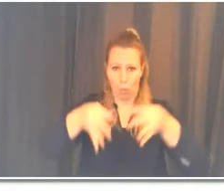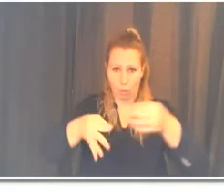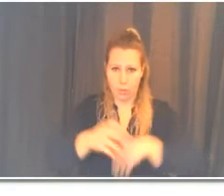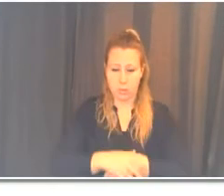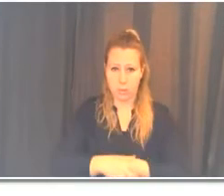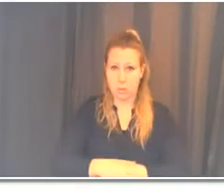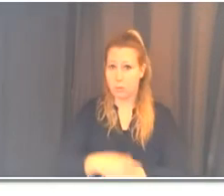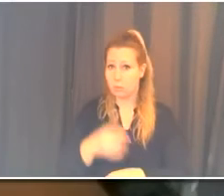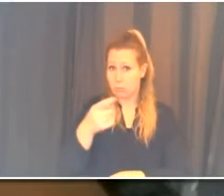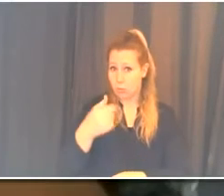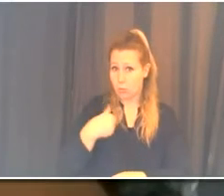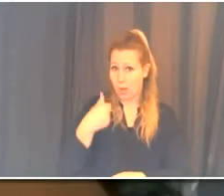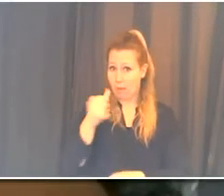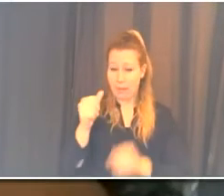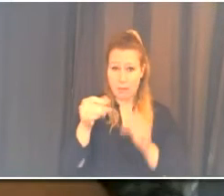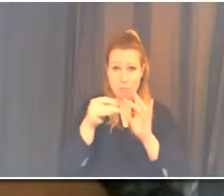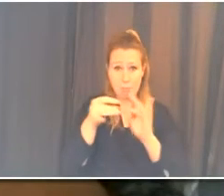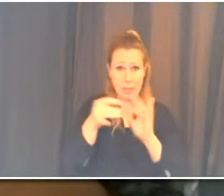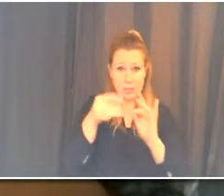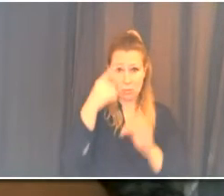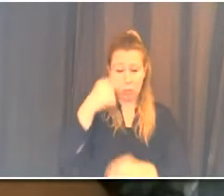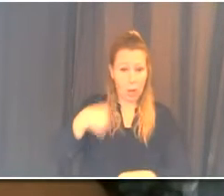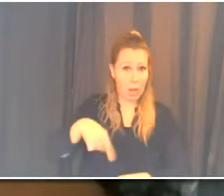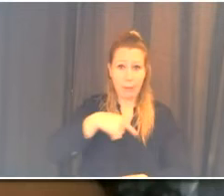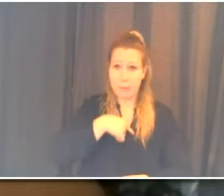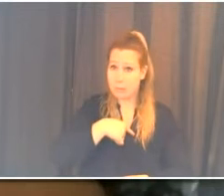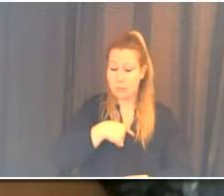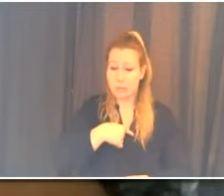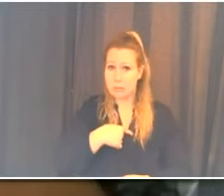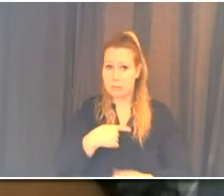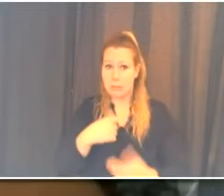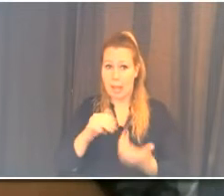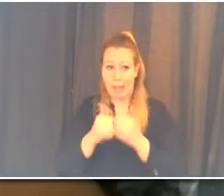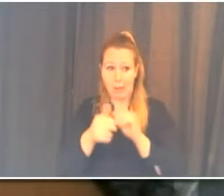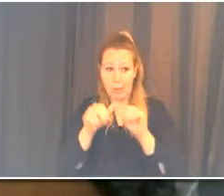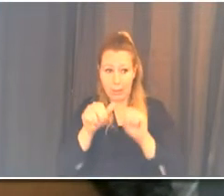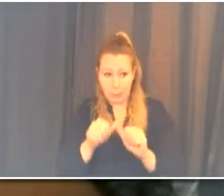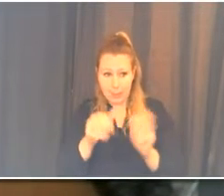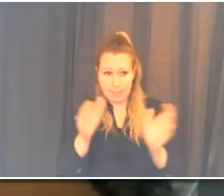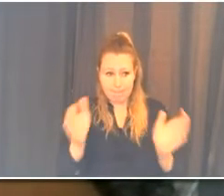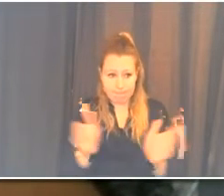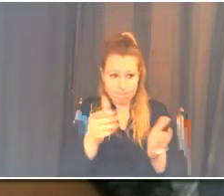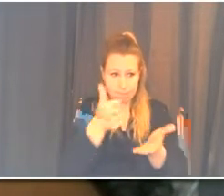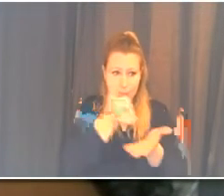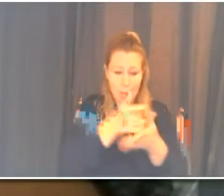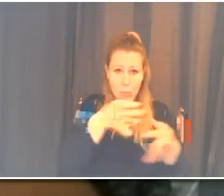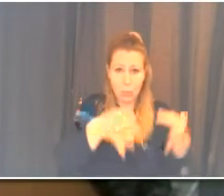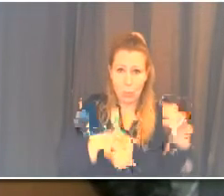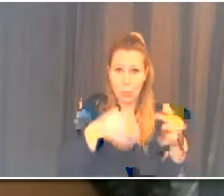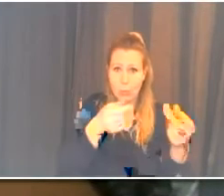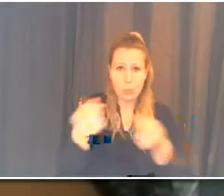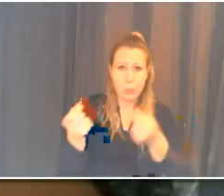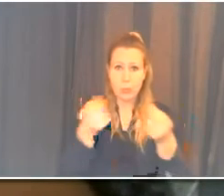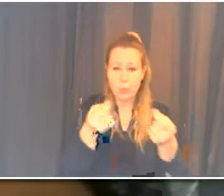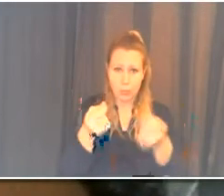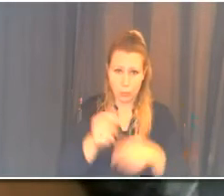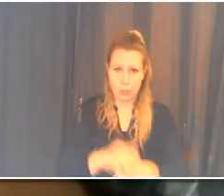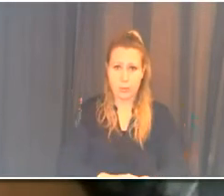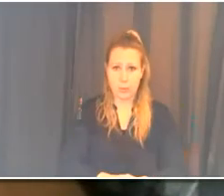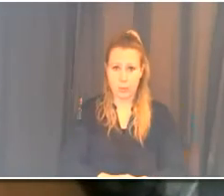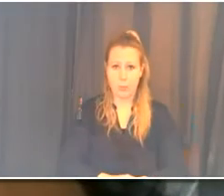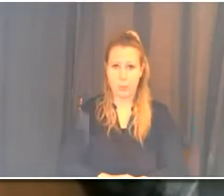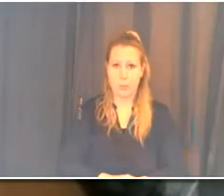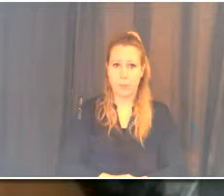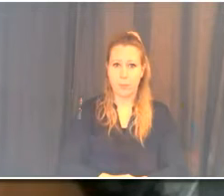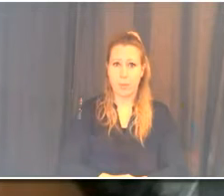Etc well I I mean you know we're in regular and frequent communication with the the family courts and